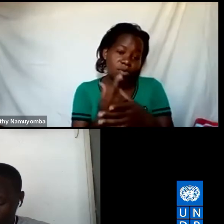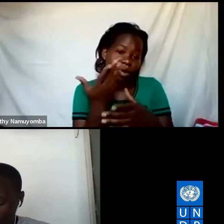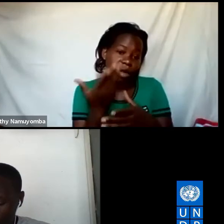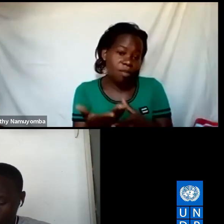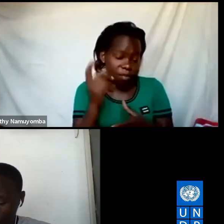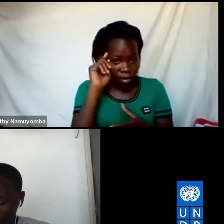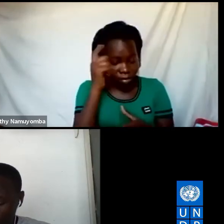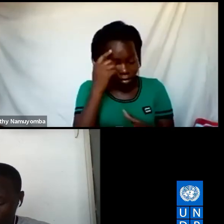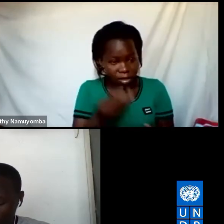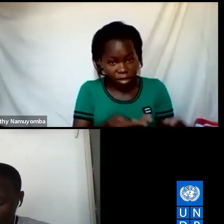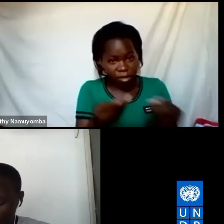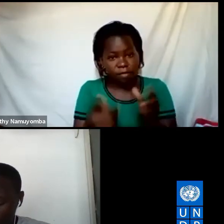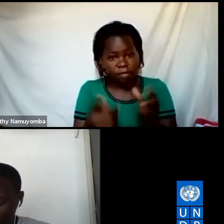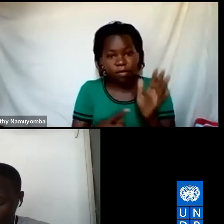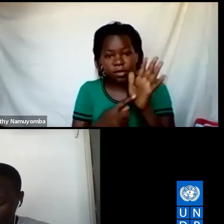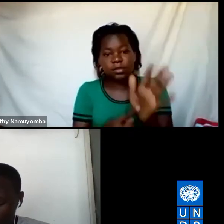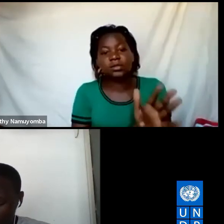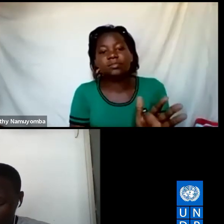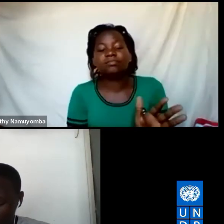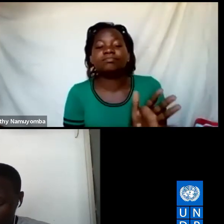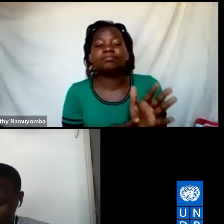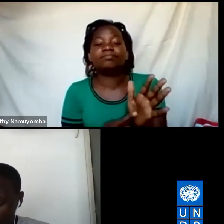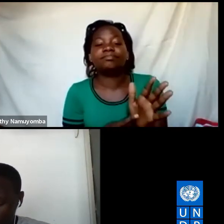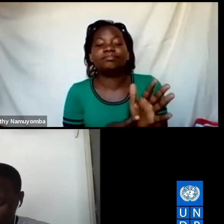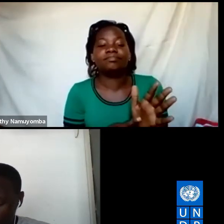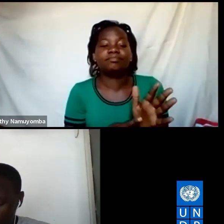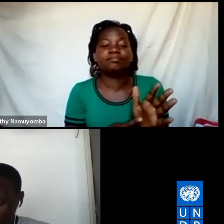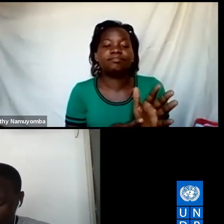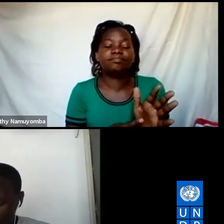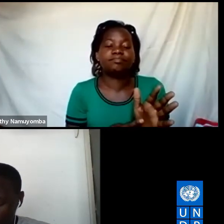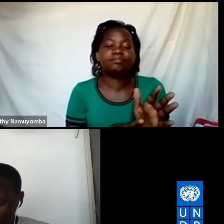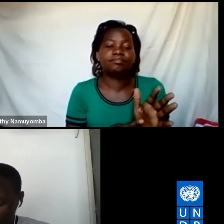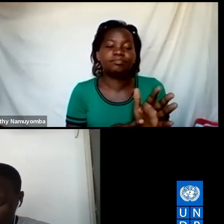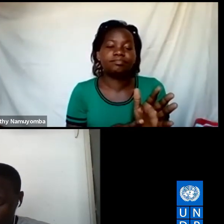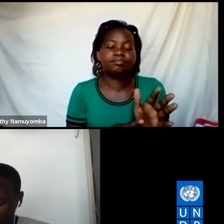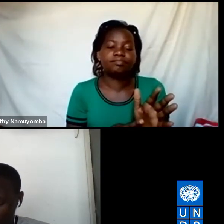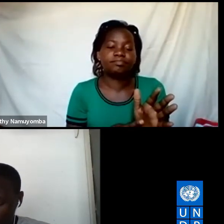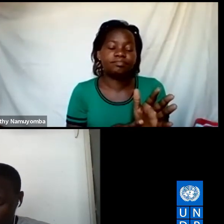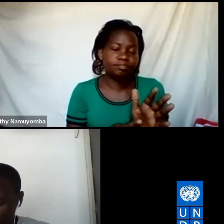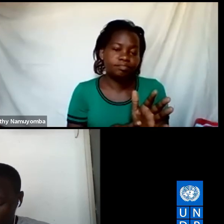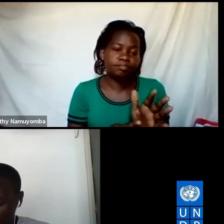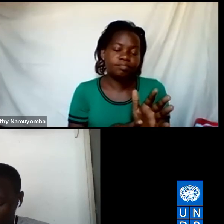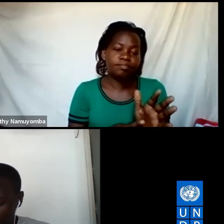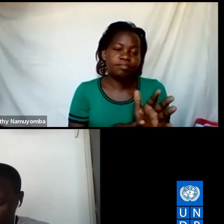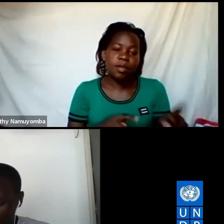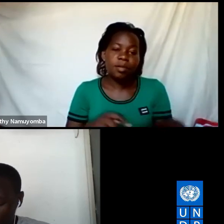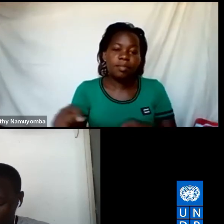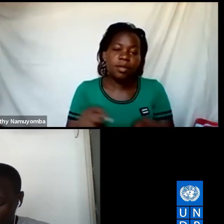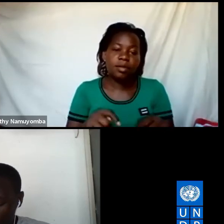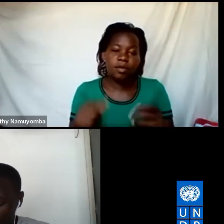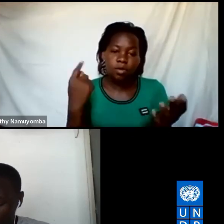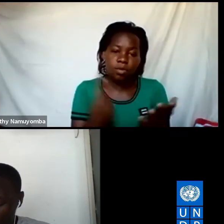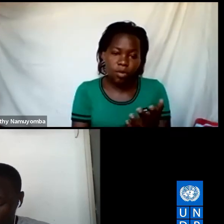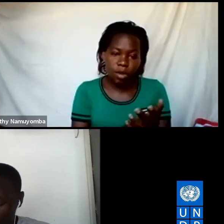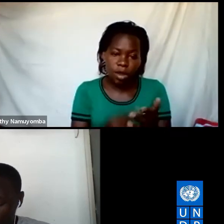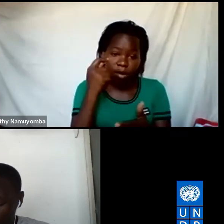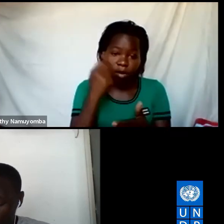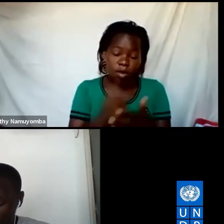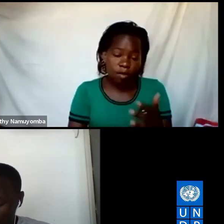are usually managed, they are always managed by the Uganda Revenue Authority. So there are reductions